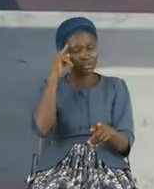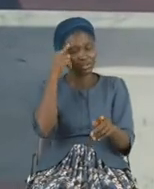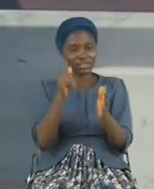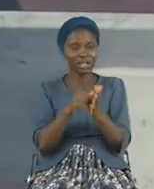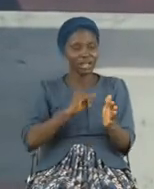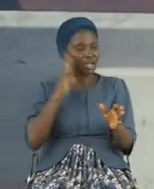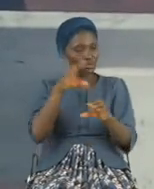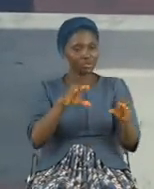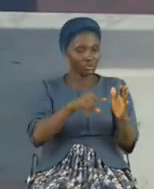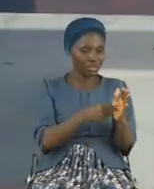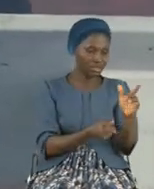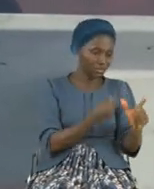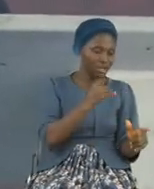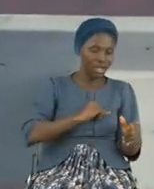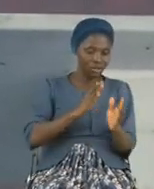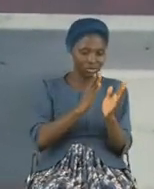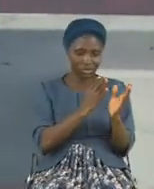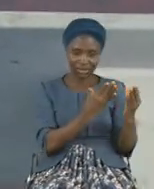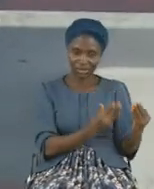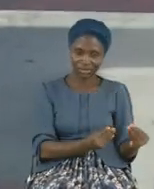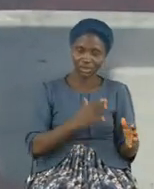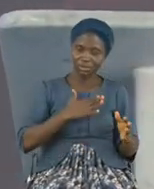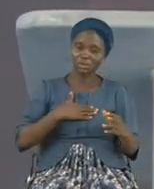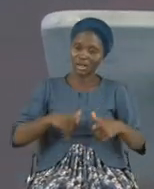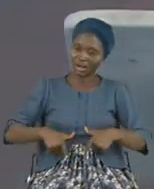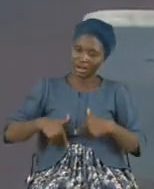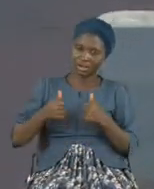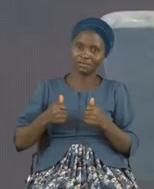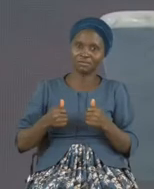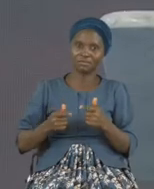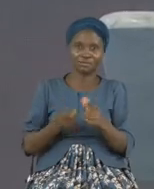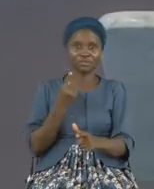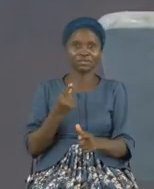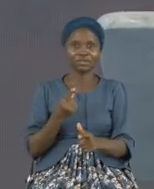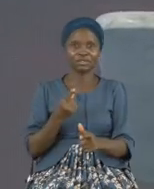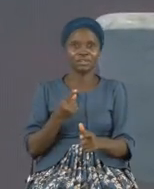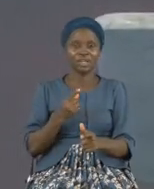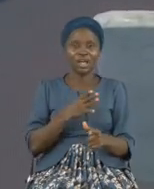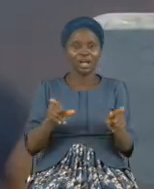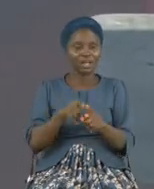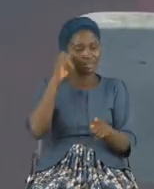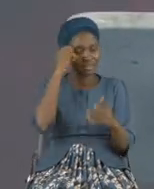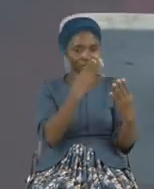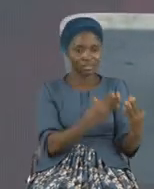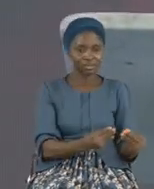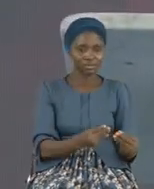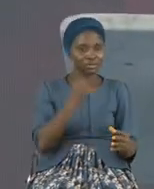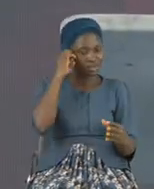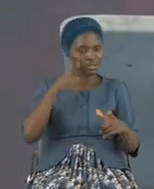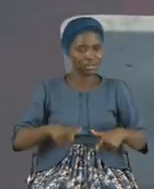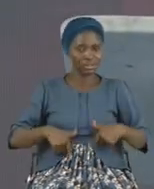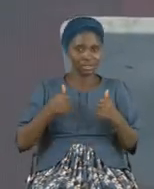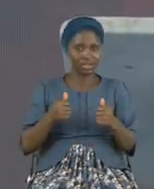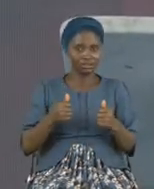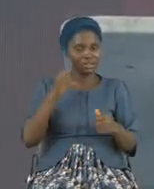my life. As he settled his life, his ministry was settled. As you settle your life,